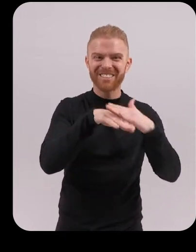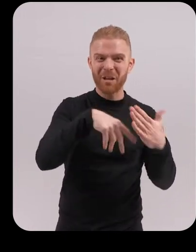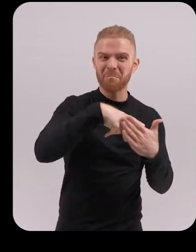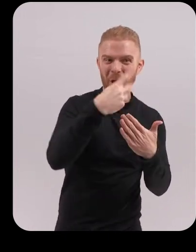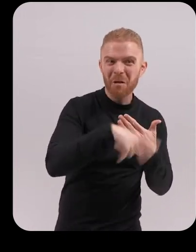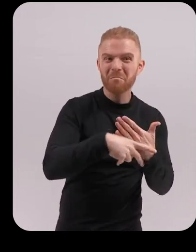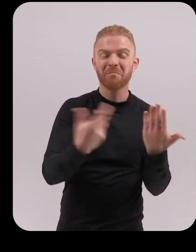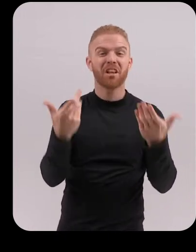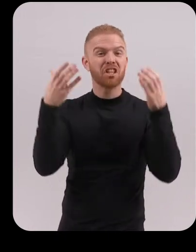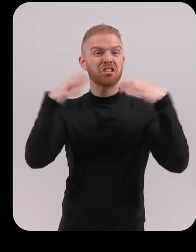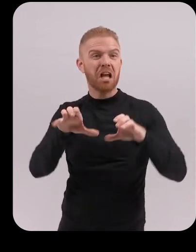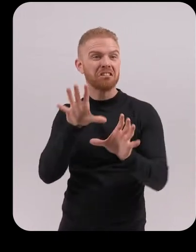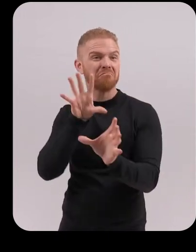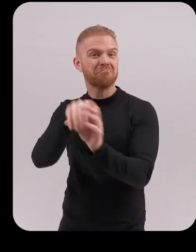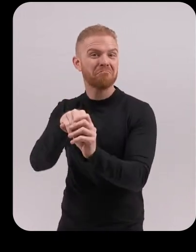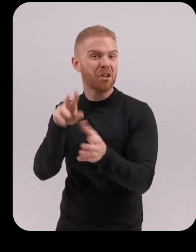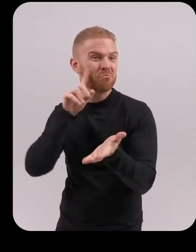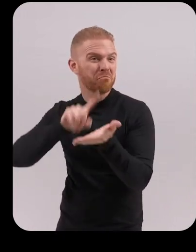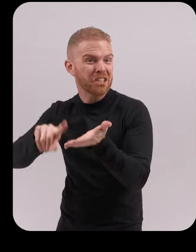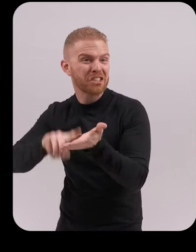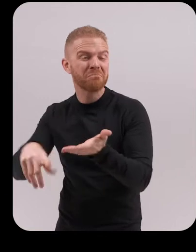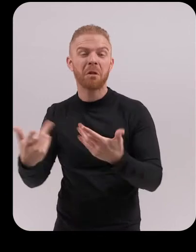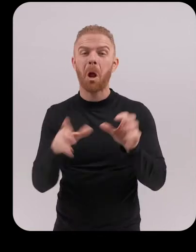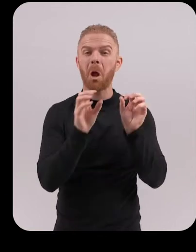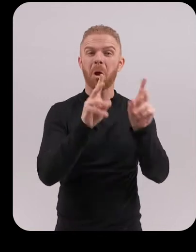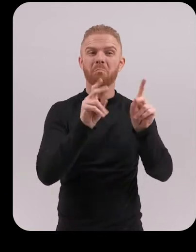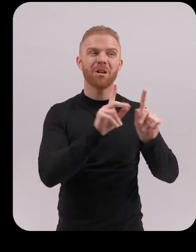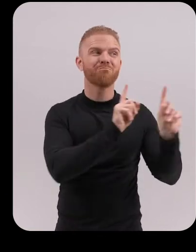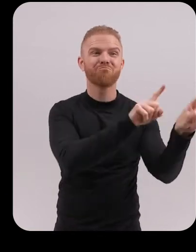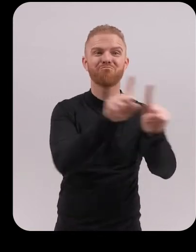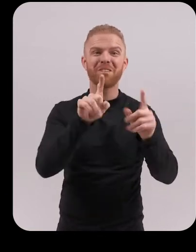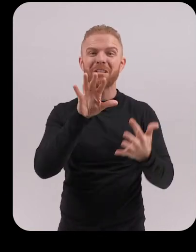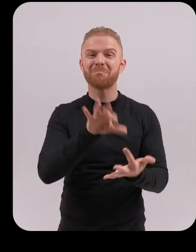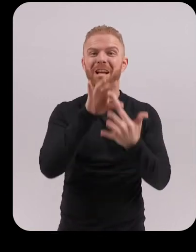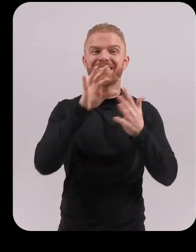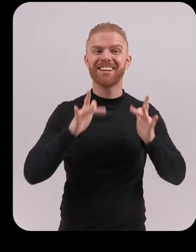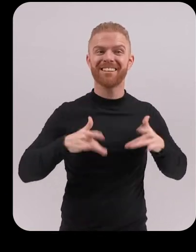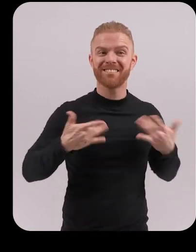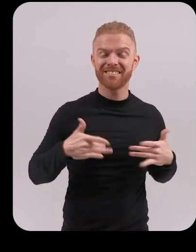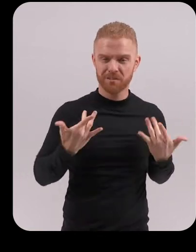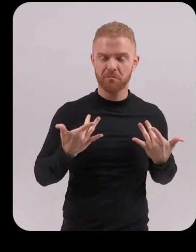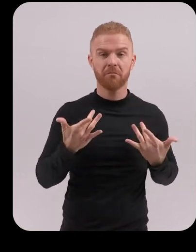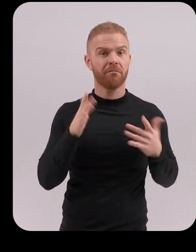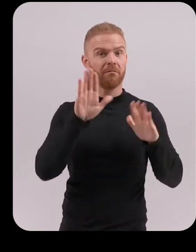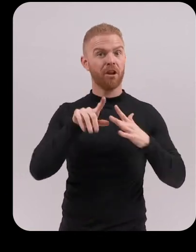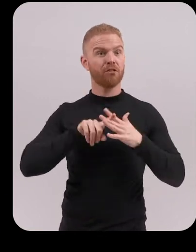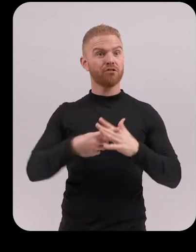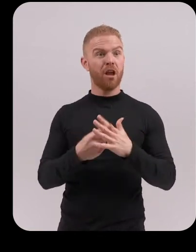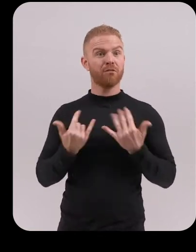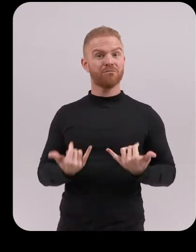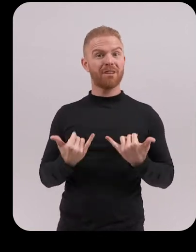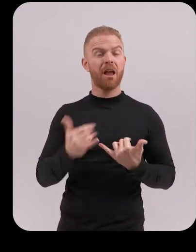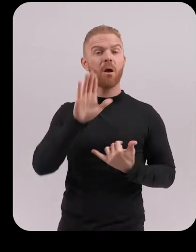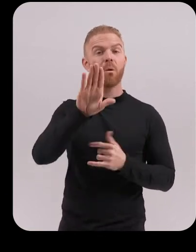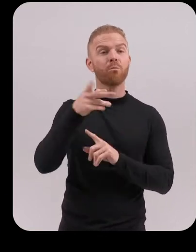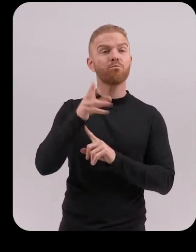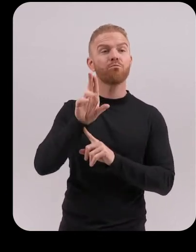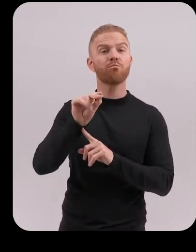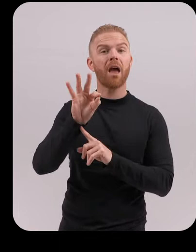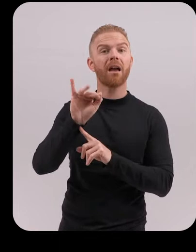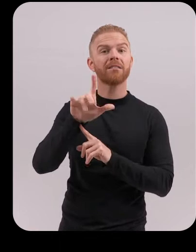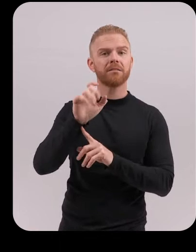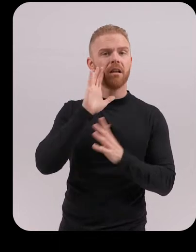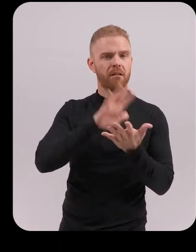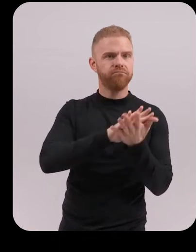a chance to participate in research, and opportunities to attend special events. Beginning today,